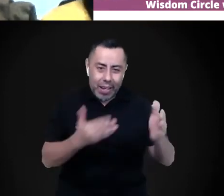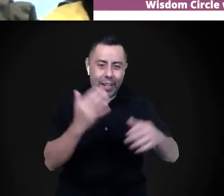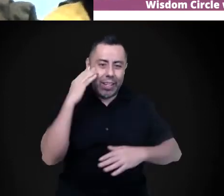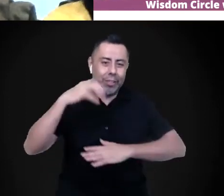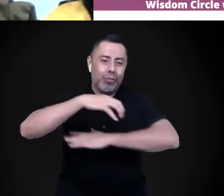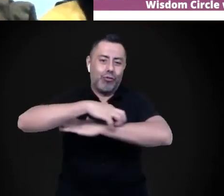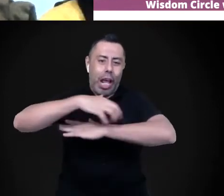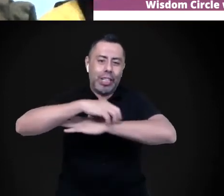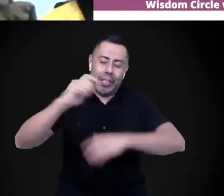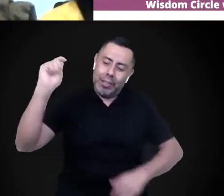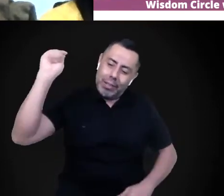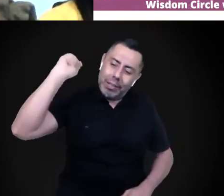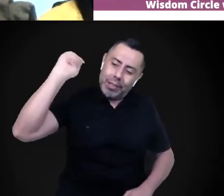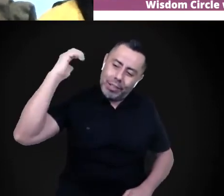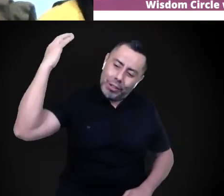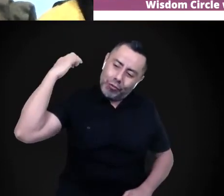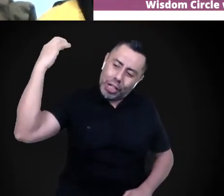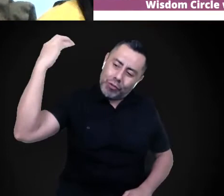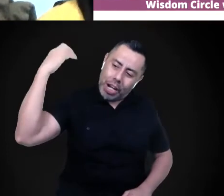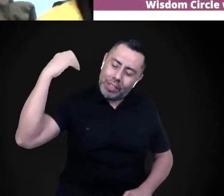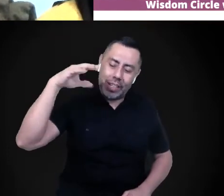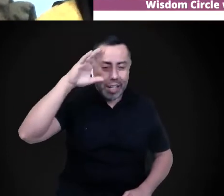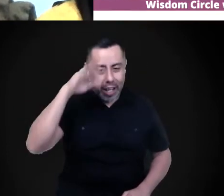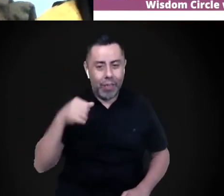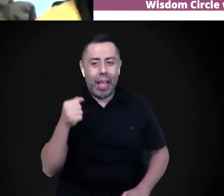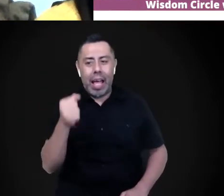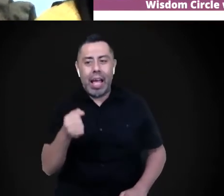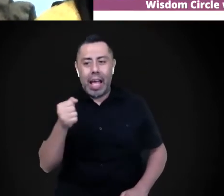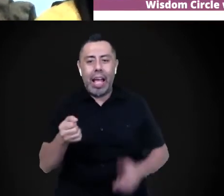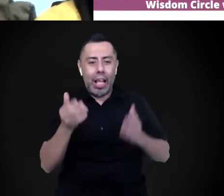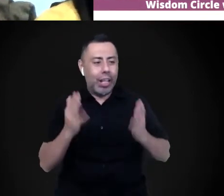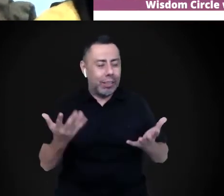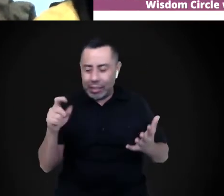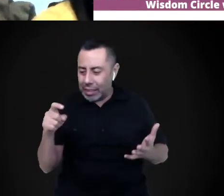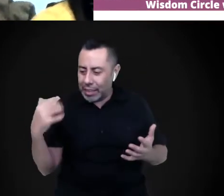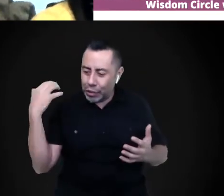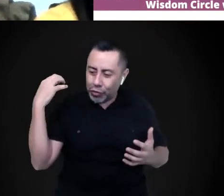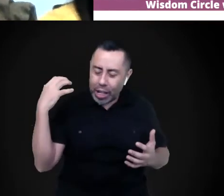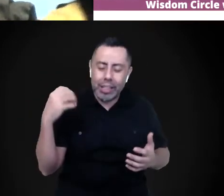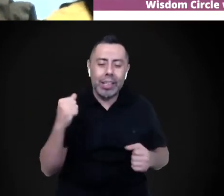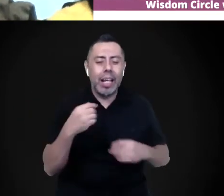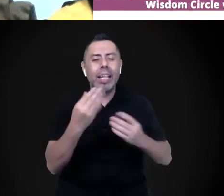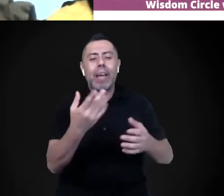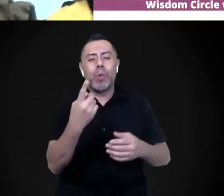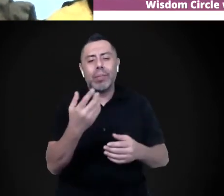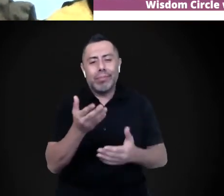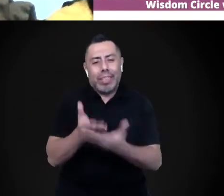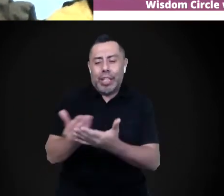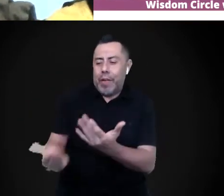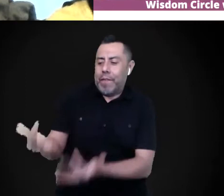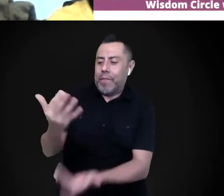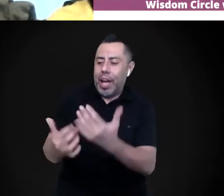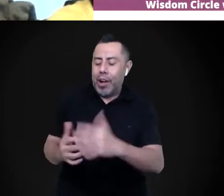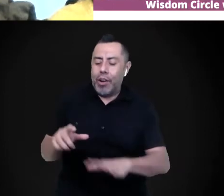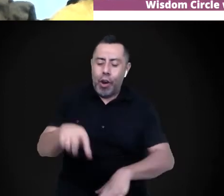elders can scratch their back. They can just give them a back scratcher to put next to the fireplace. So I think that'll be a